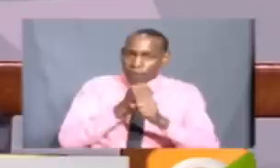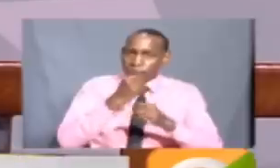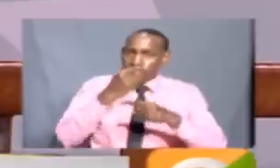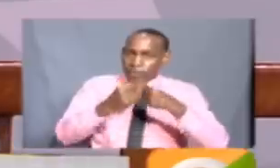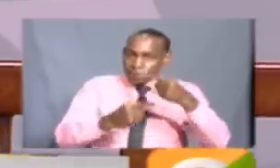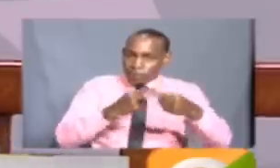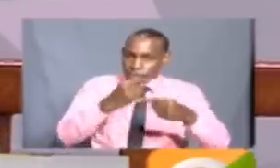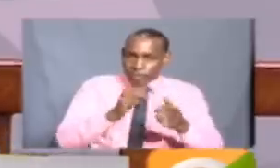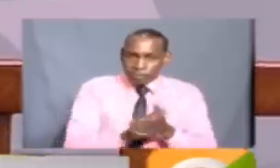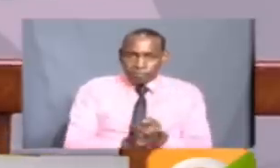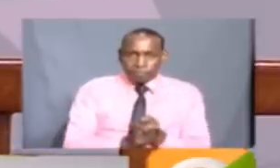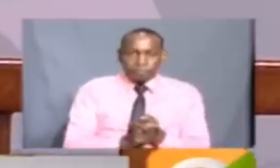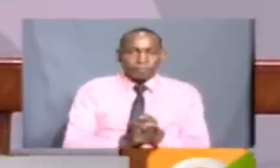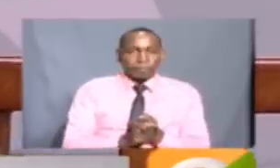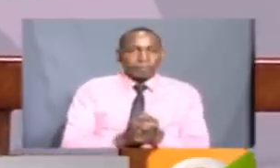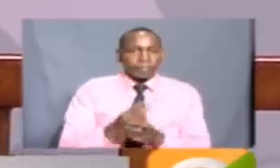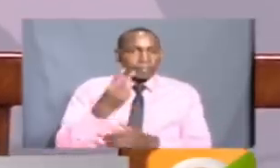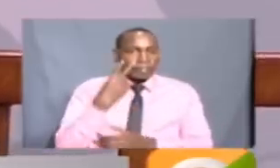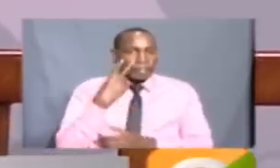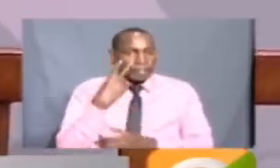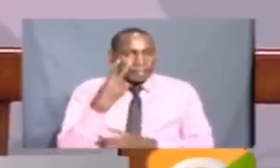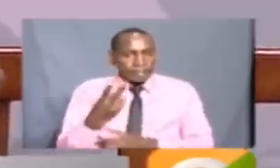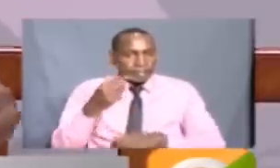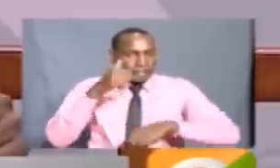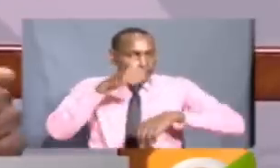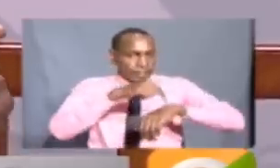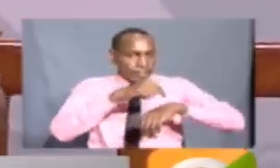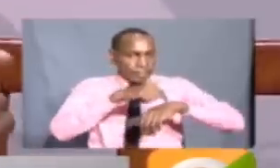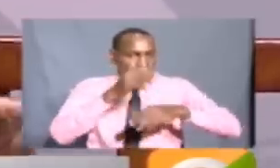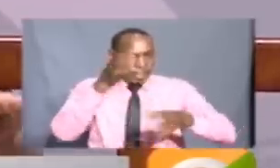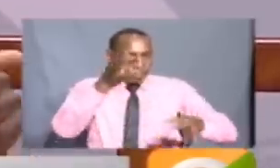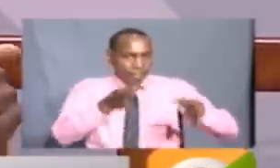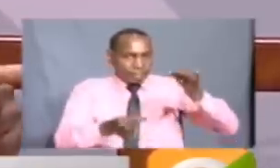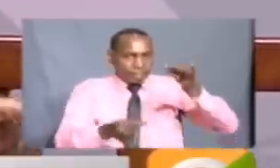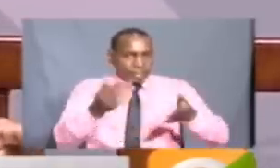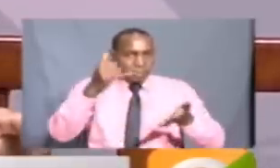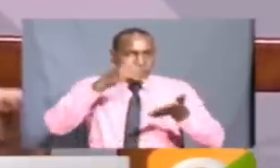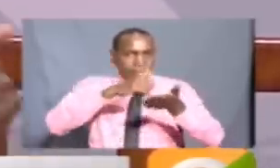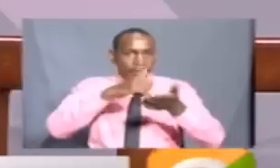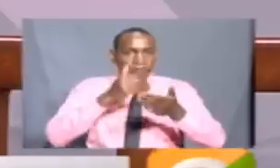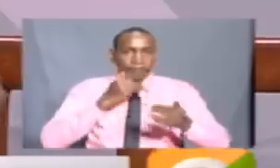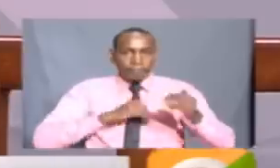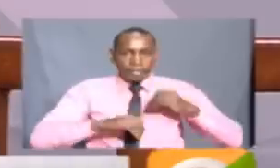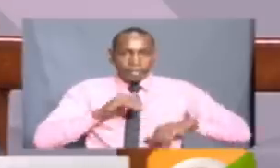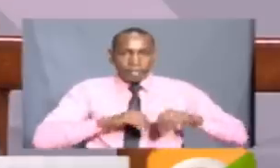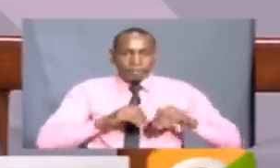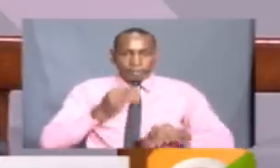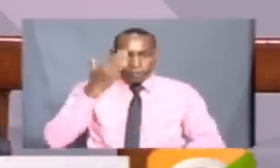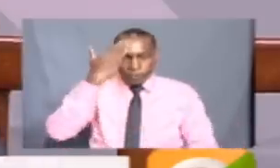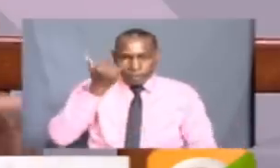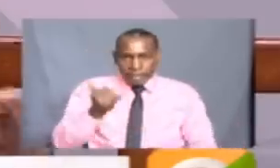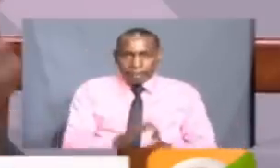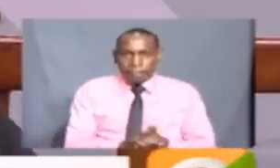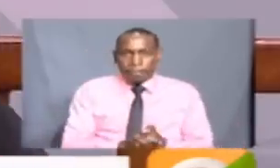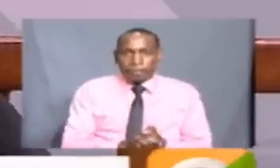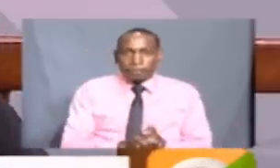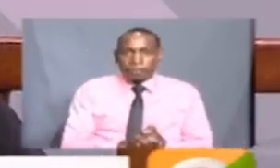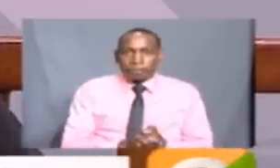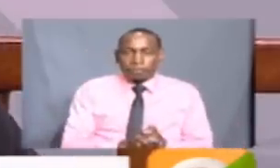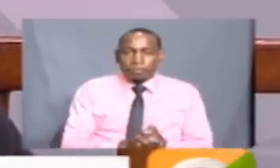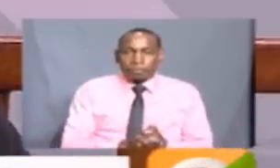you look at the gestation period of trials involving corruption, because these are white-collar,